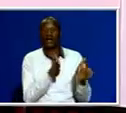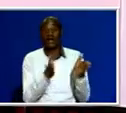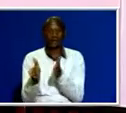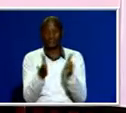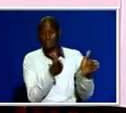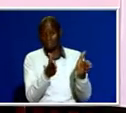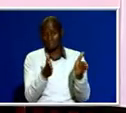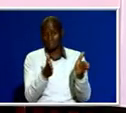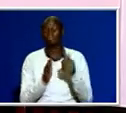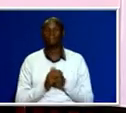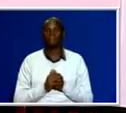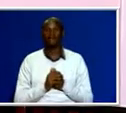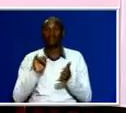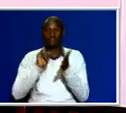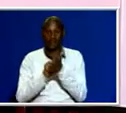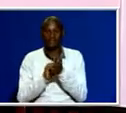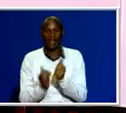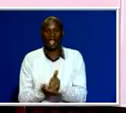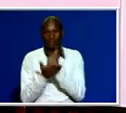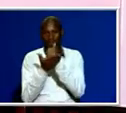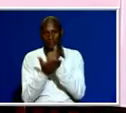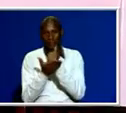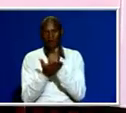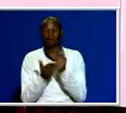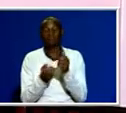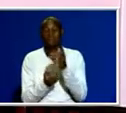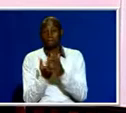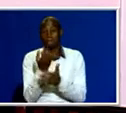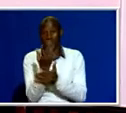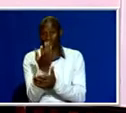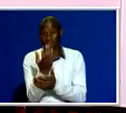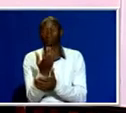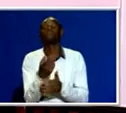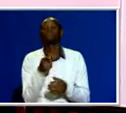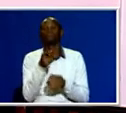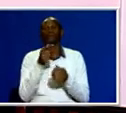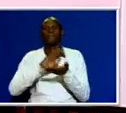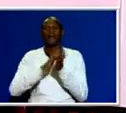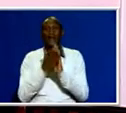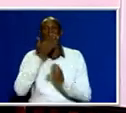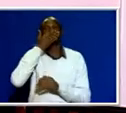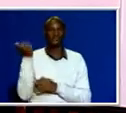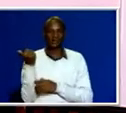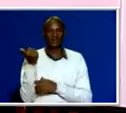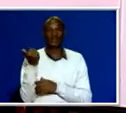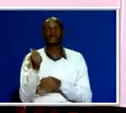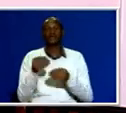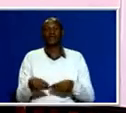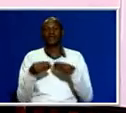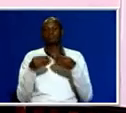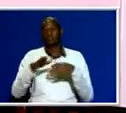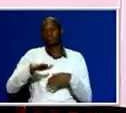mechanisms that help a given plant to be better suited in a given